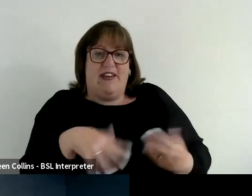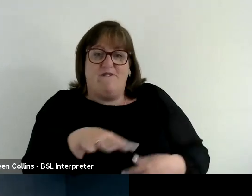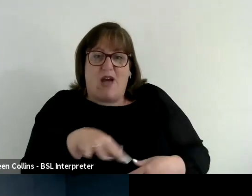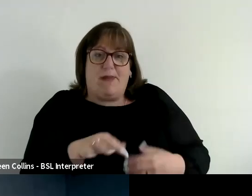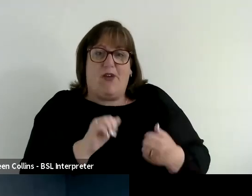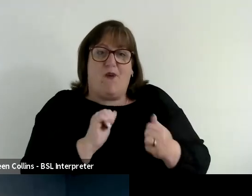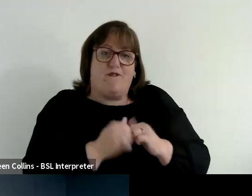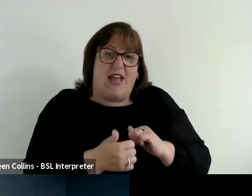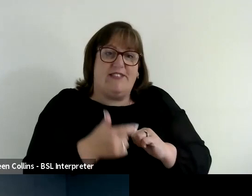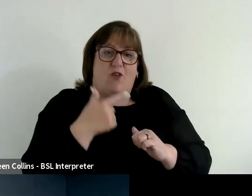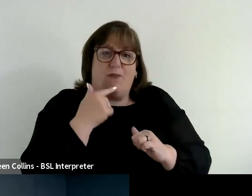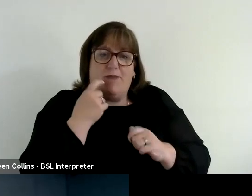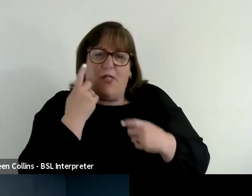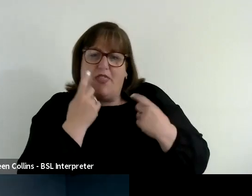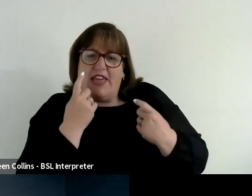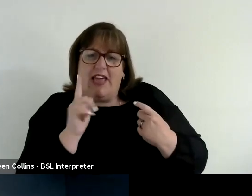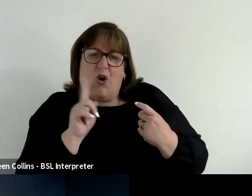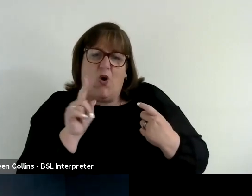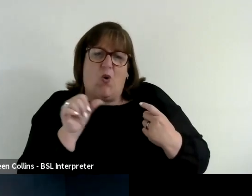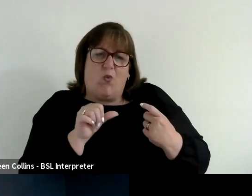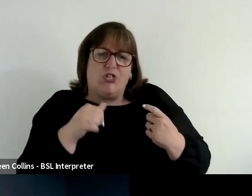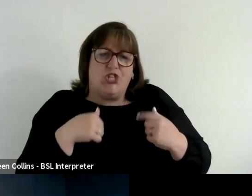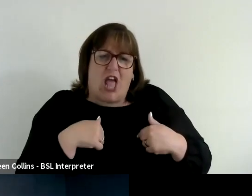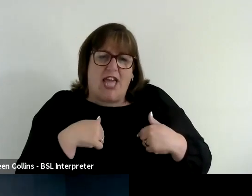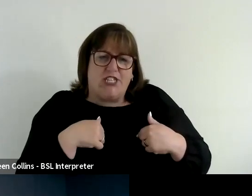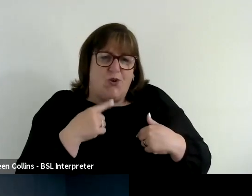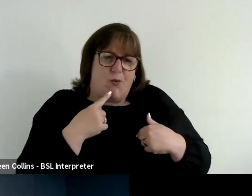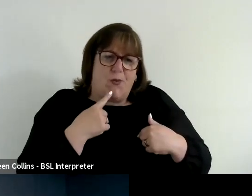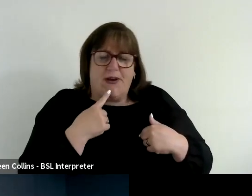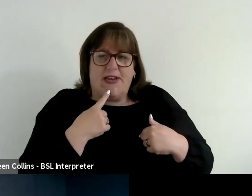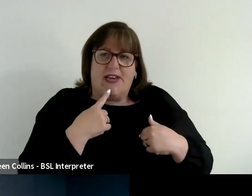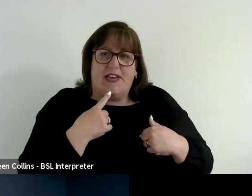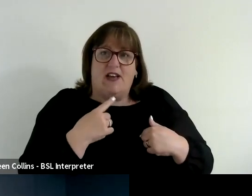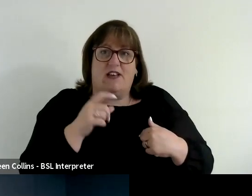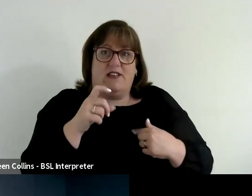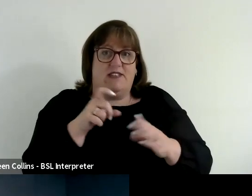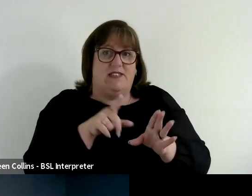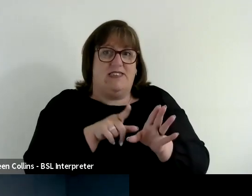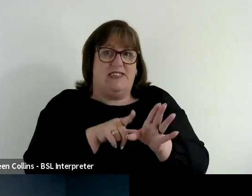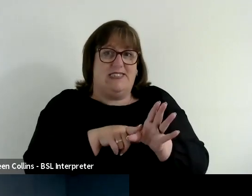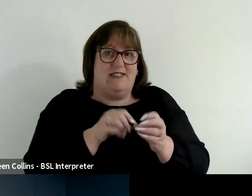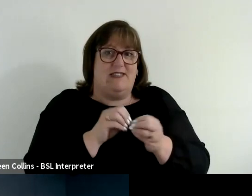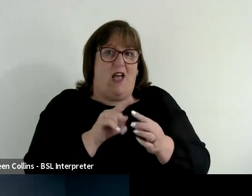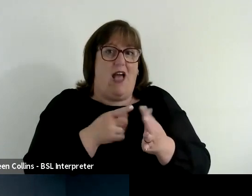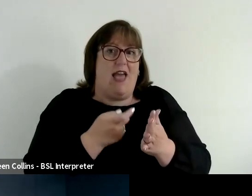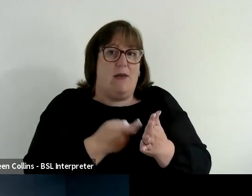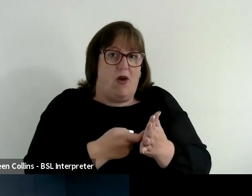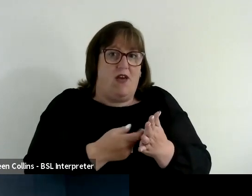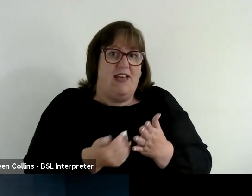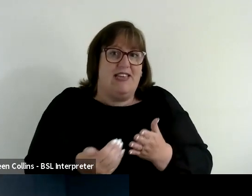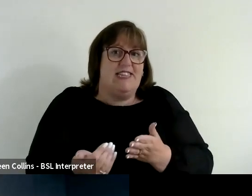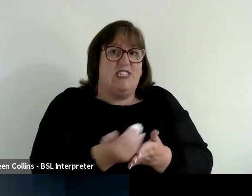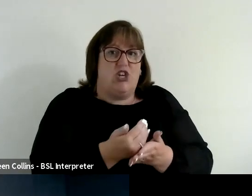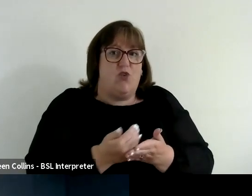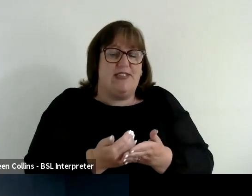who are looking at what should my young person get into, cybersecurity is another growth area. So we've actually